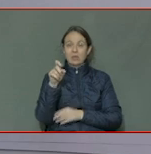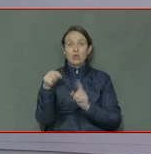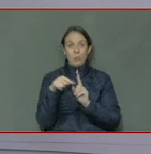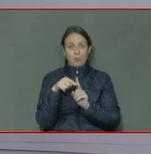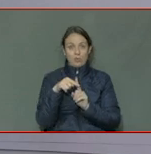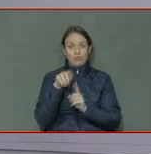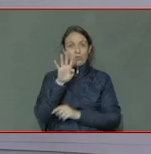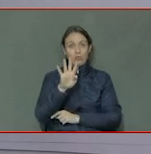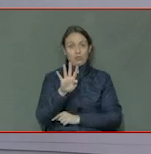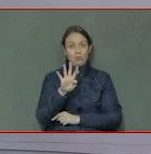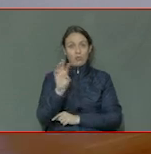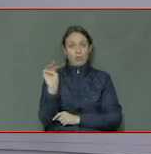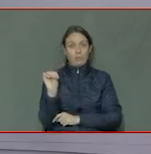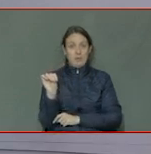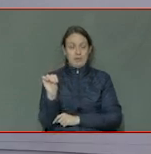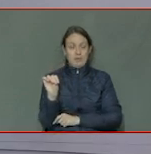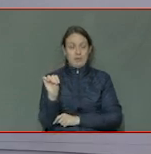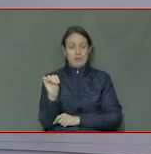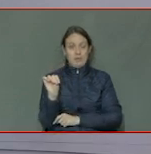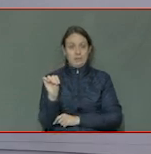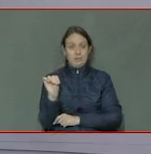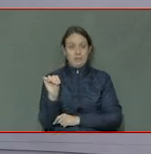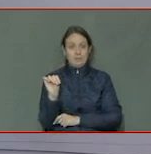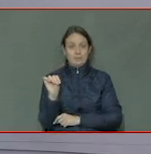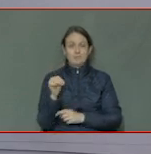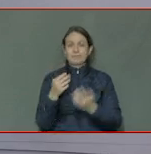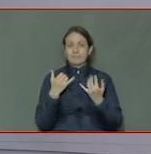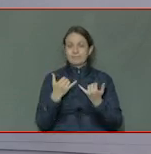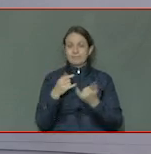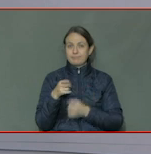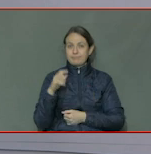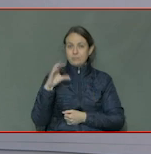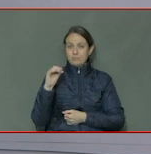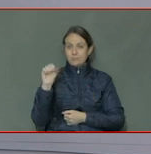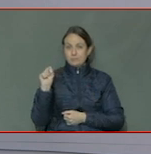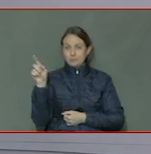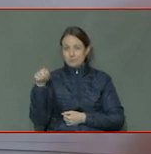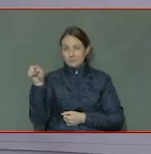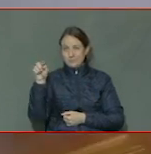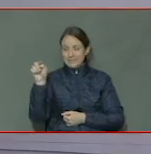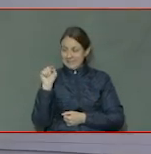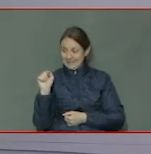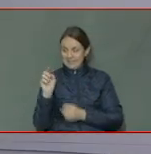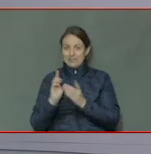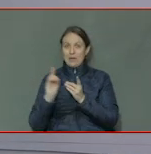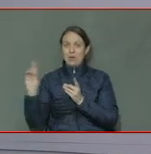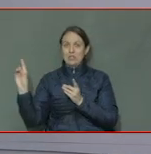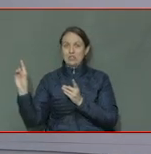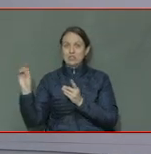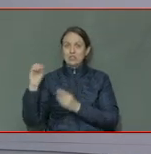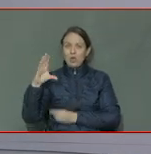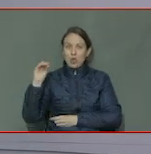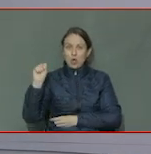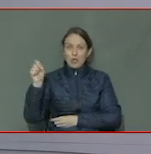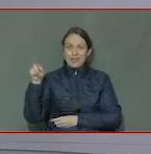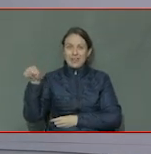4 meters. And now, that cos theta gives you the direction. Cos theta can only